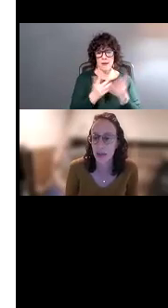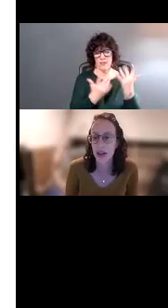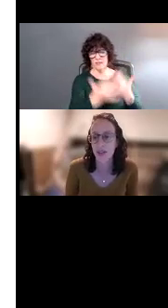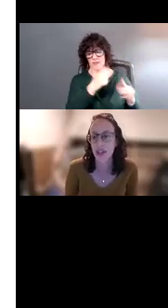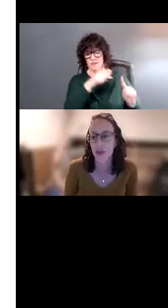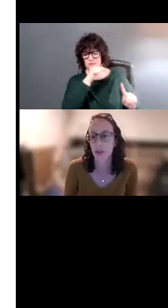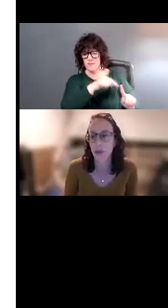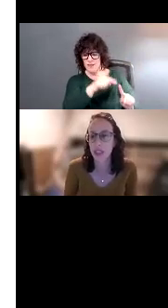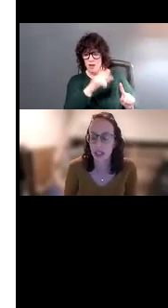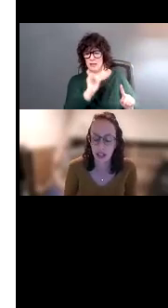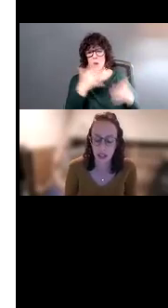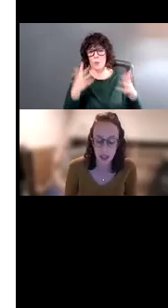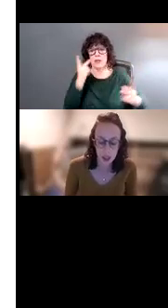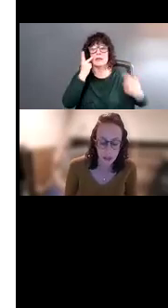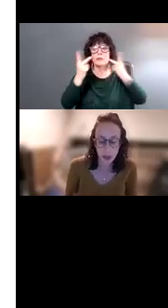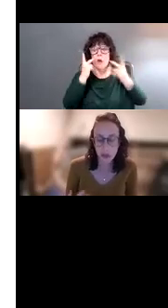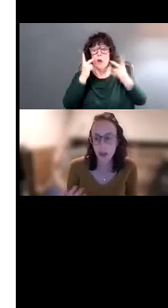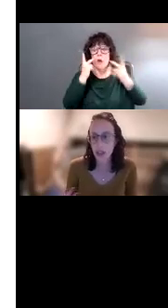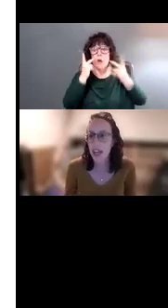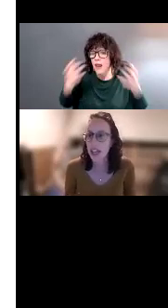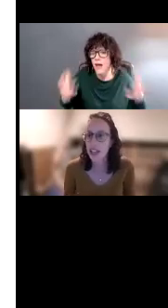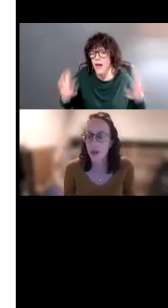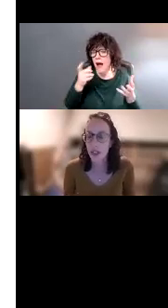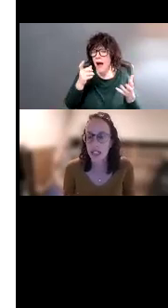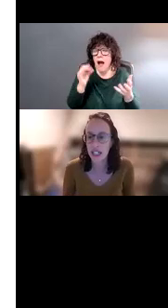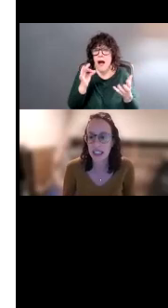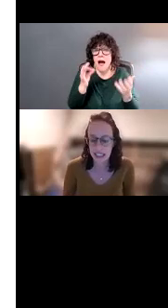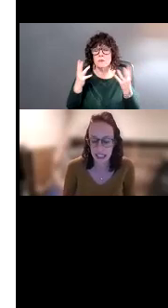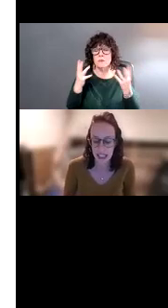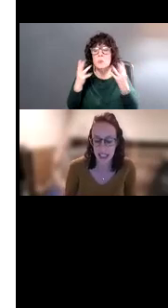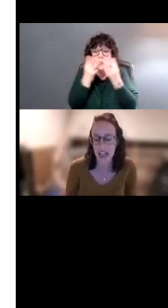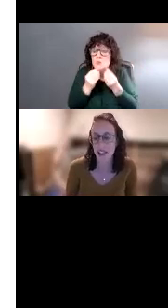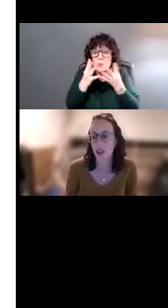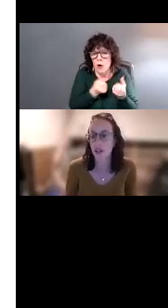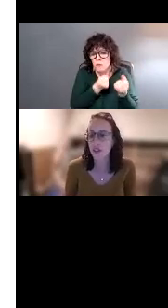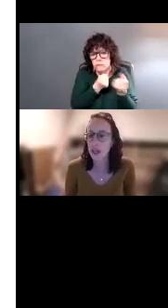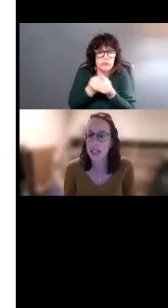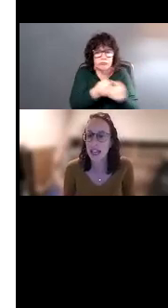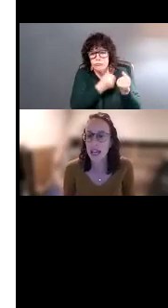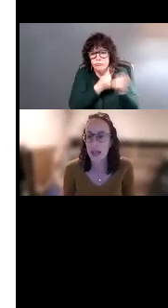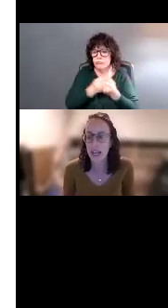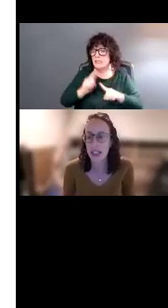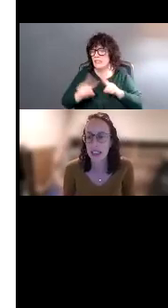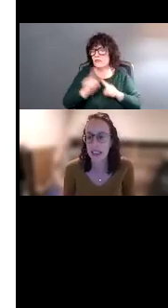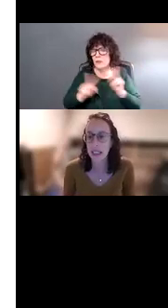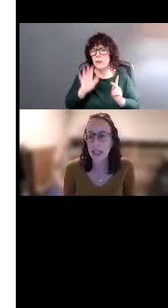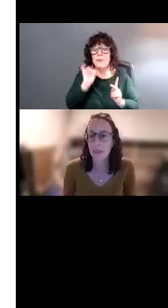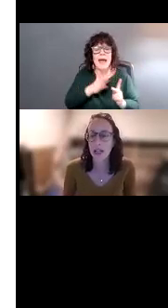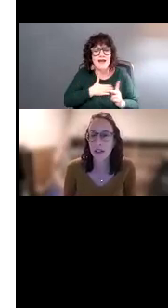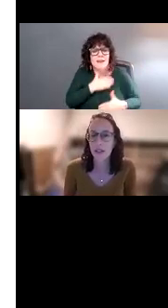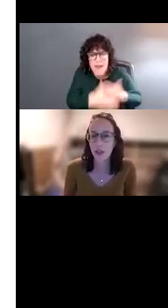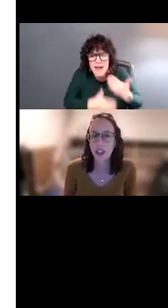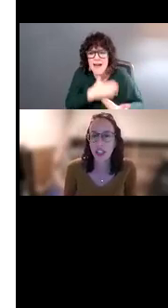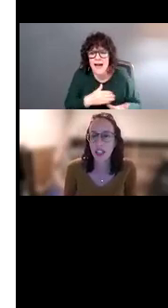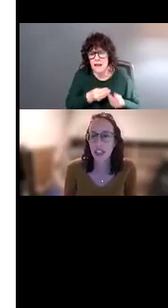kindness come out of them. We saw mutual aid organizing and GoFundMe campaigns.